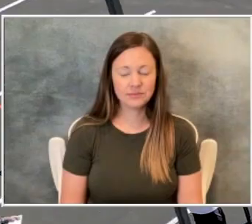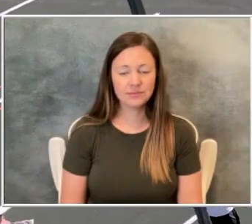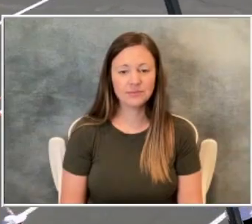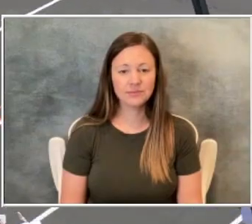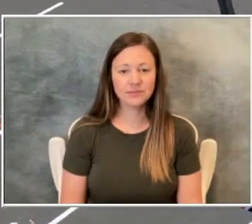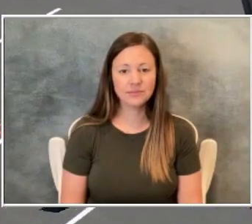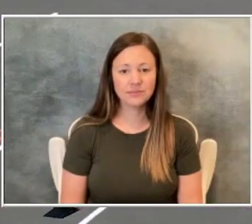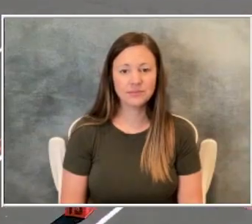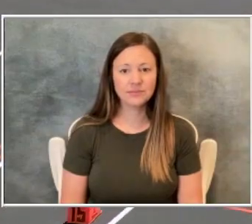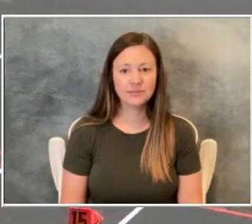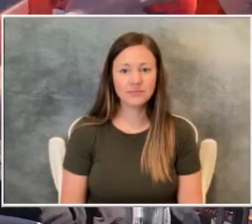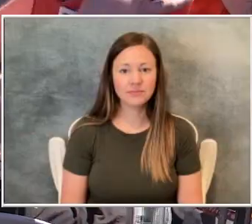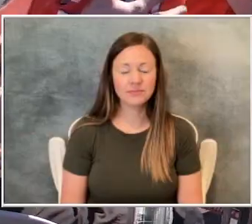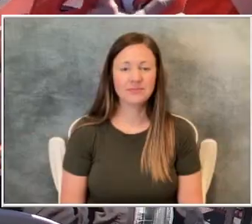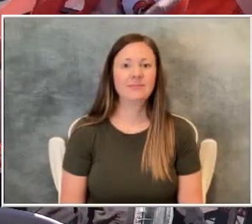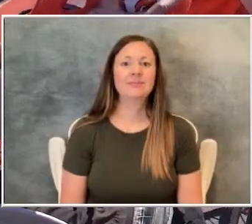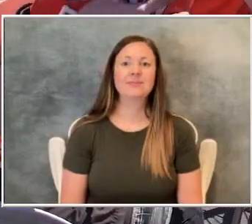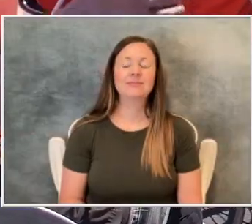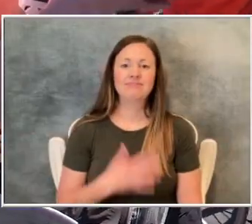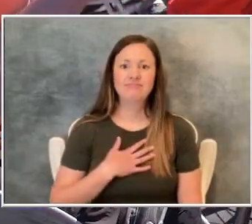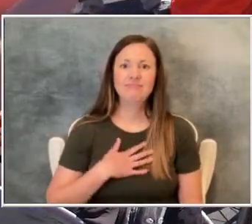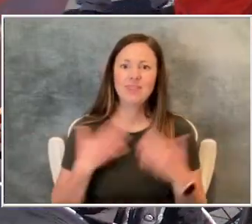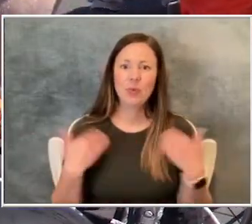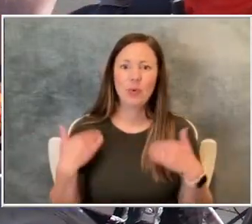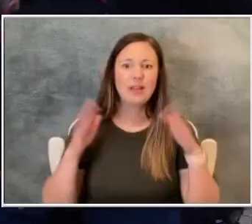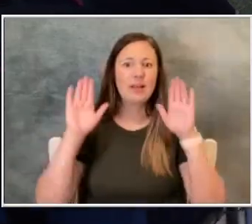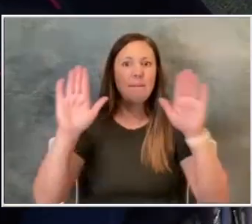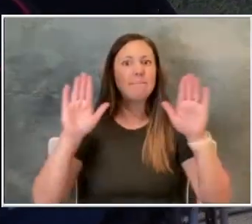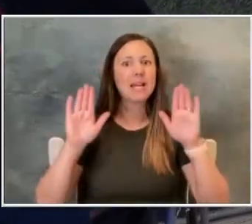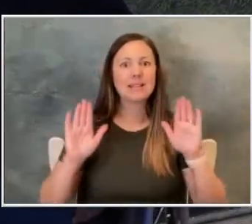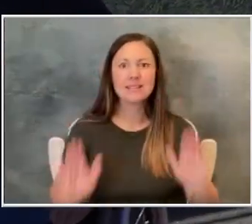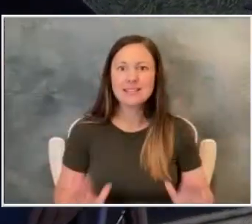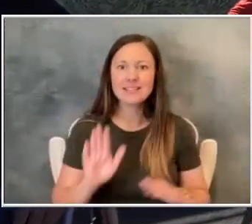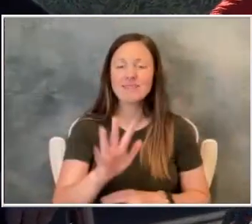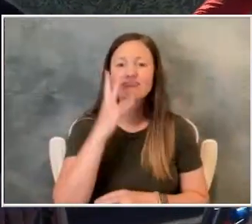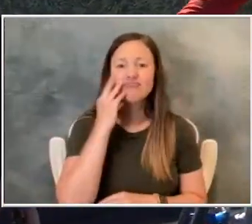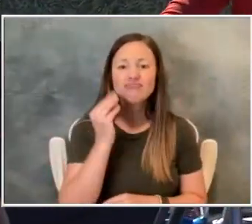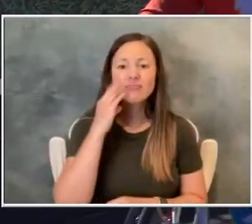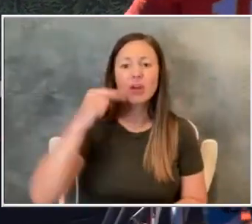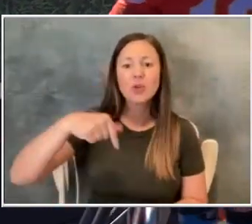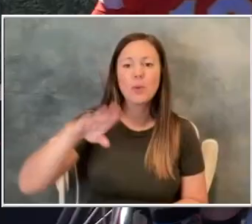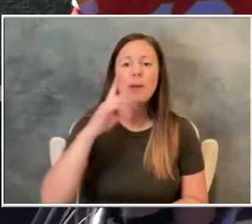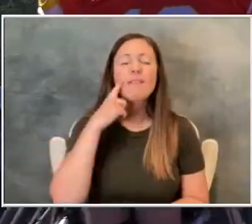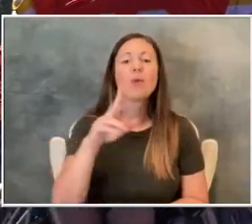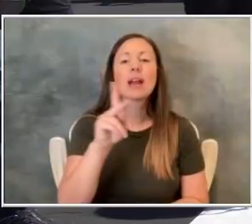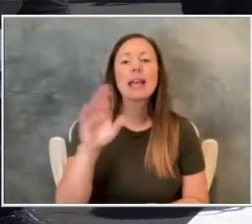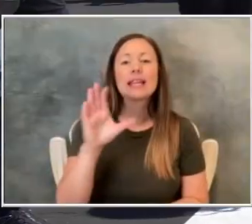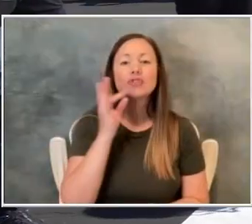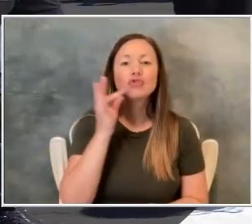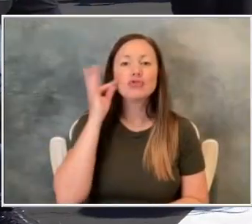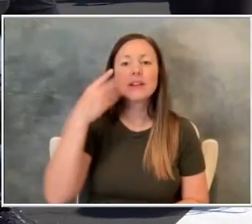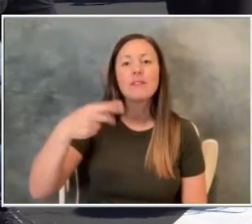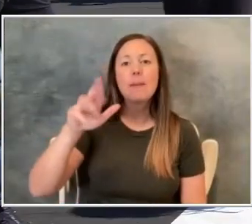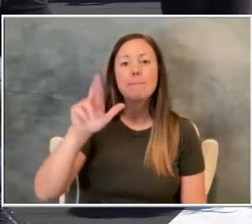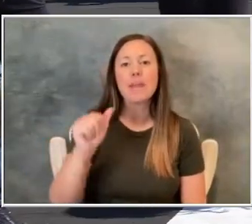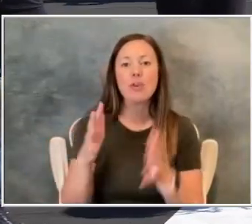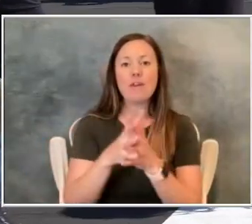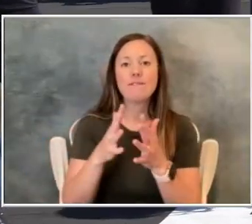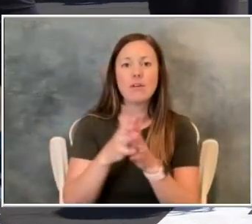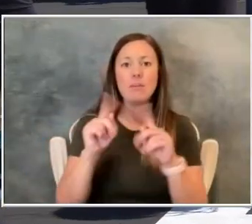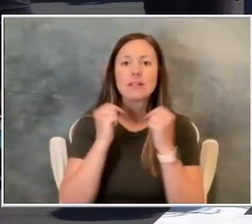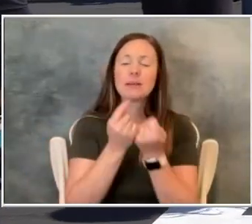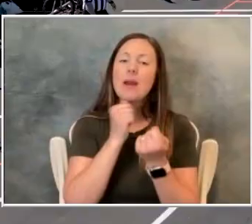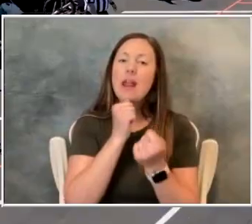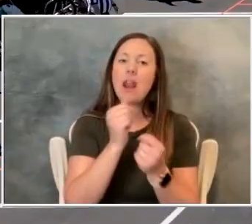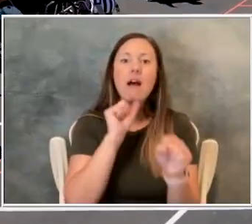And what an amazing path it has been. Matt's the quarterback for the KC Chiefs para-football team. While they have no affiliation with the Kansas